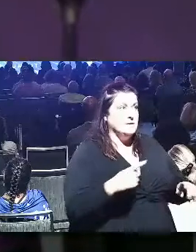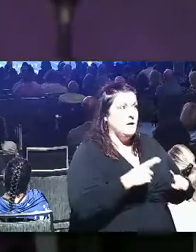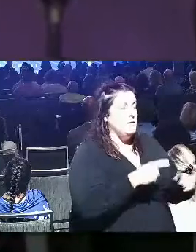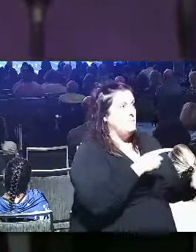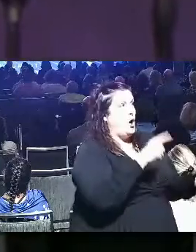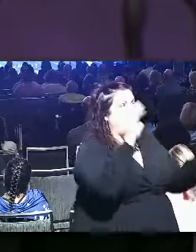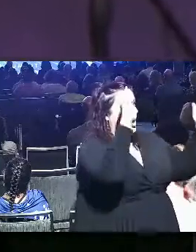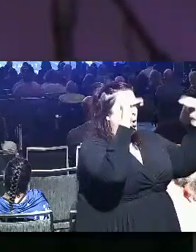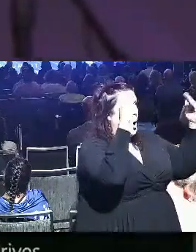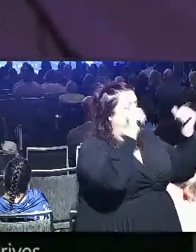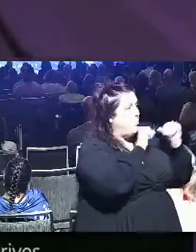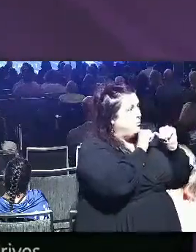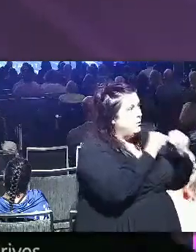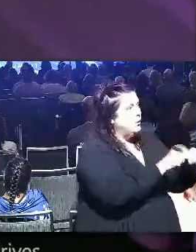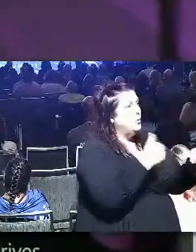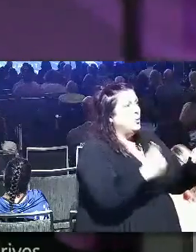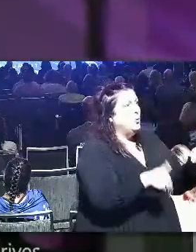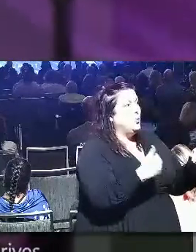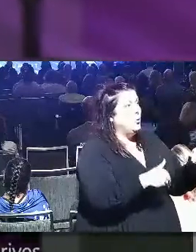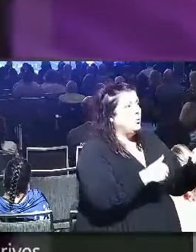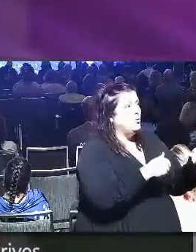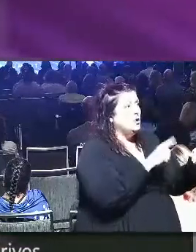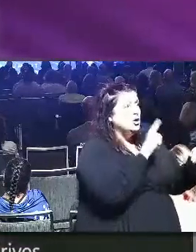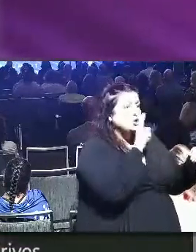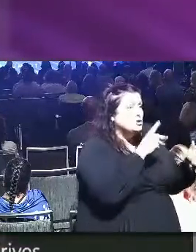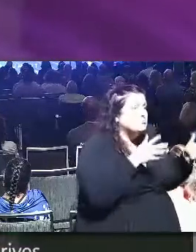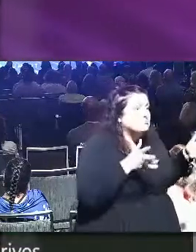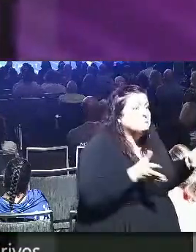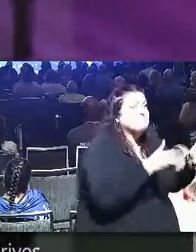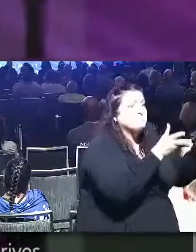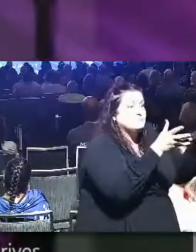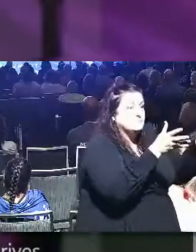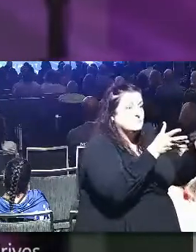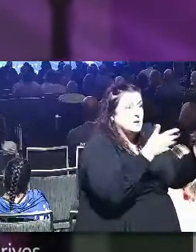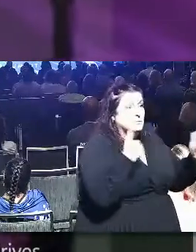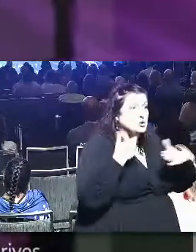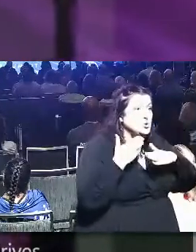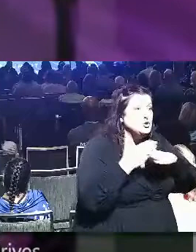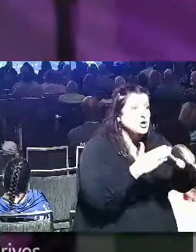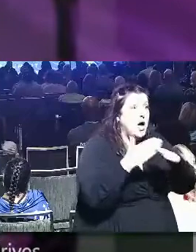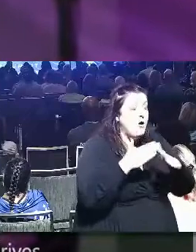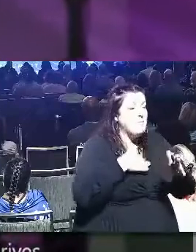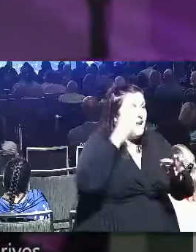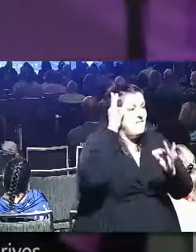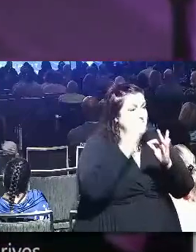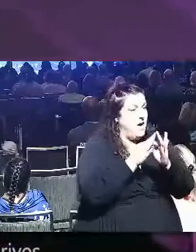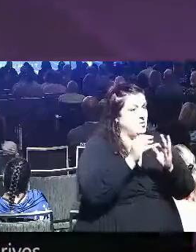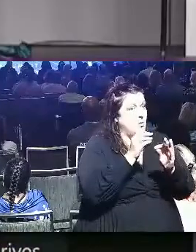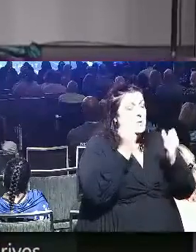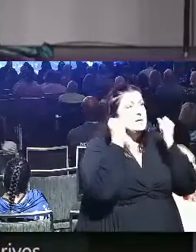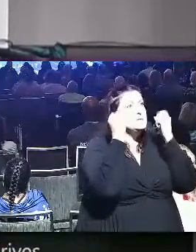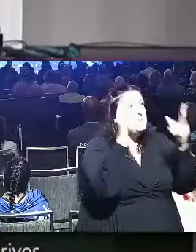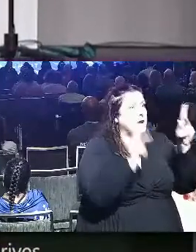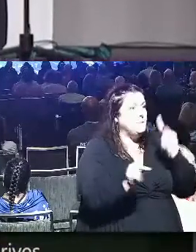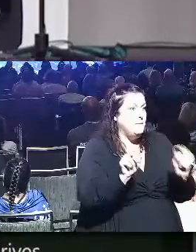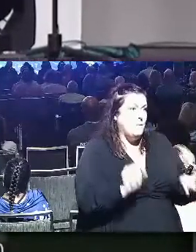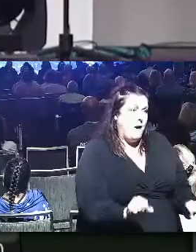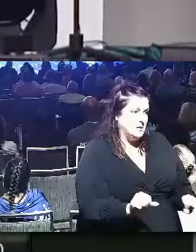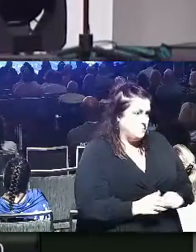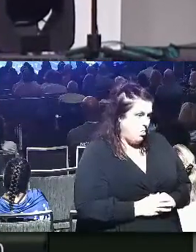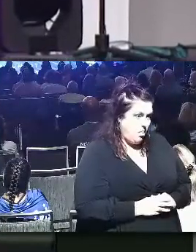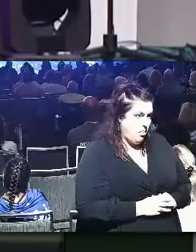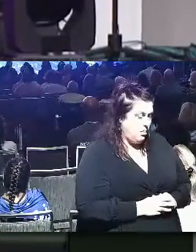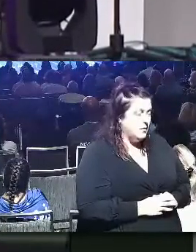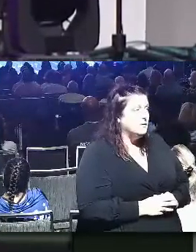me to share my faith with as many people as possible still 30 years later. I don't know if you guys know